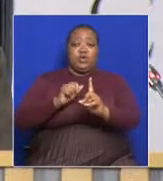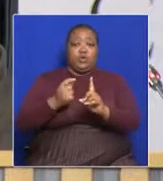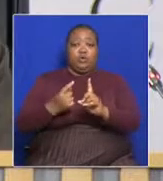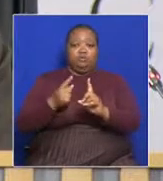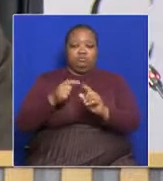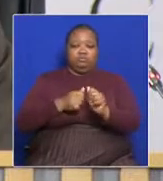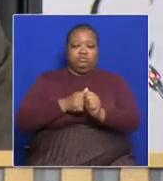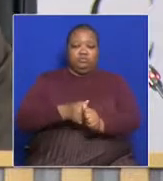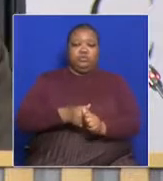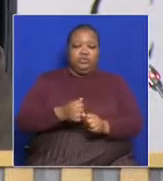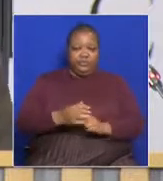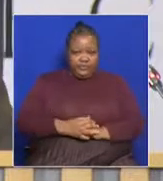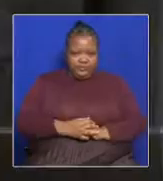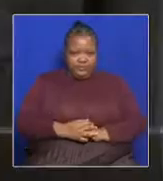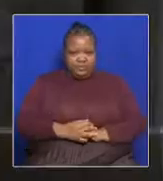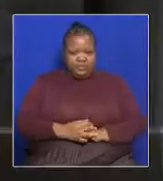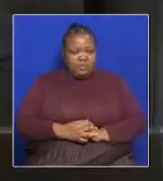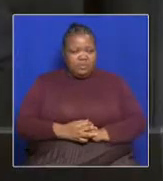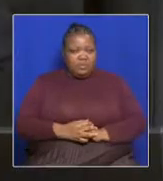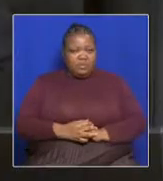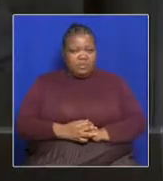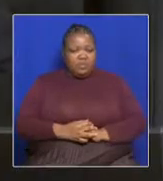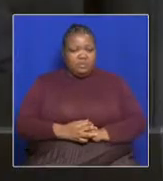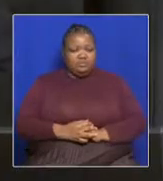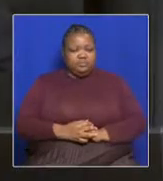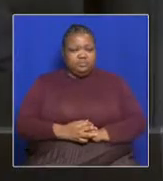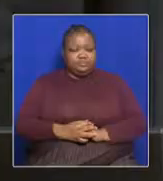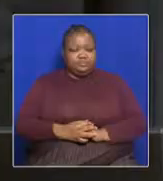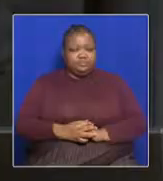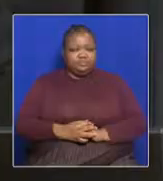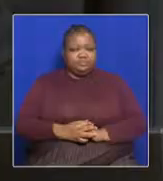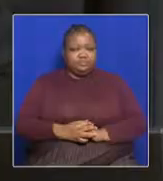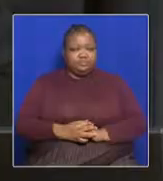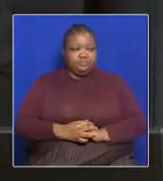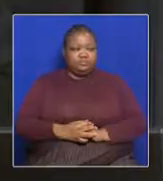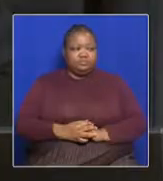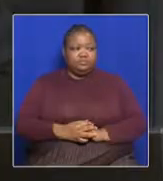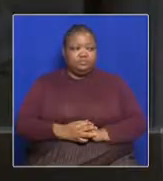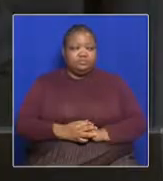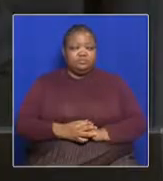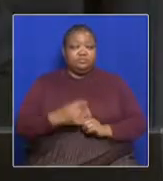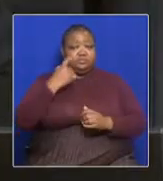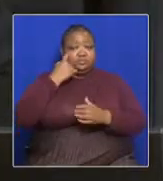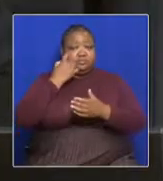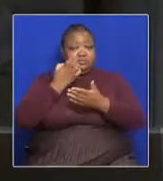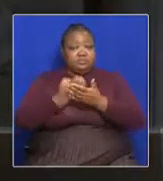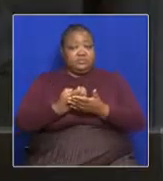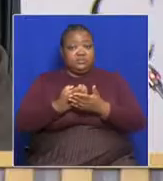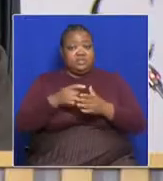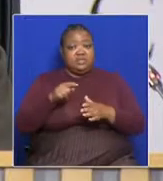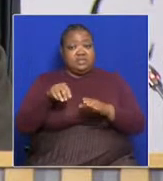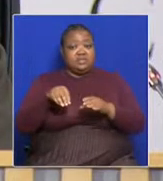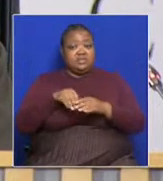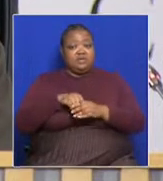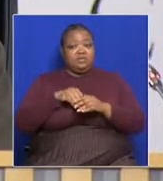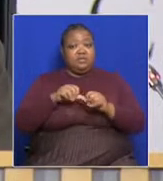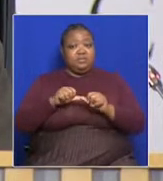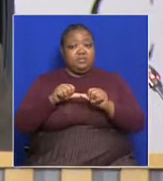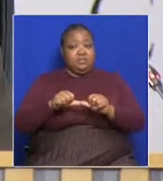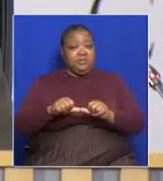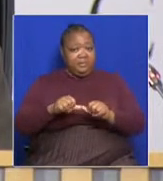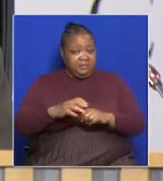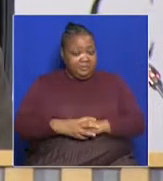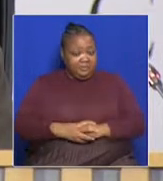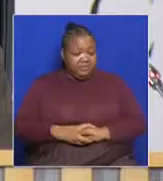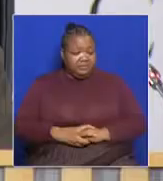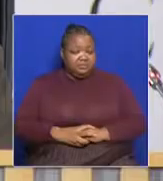That's all I was pointing out to you, that, well, there's further evidence that you continue to be involved with this. Thank you. No, Commissioner, I think the